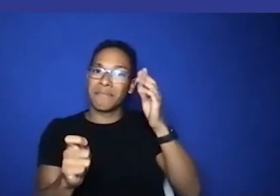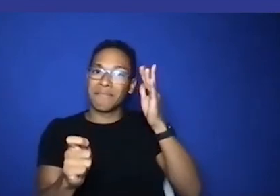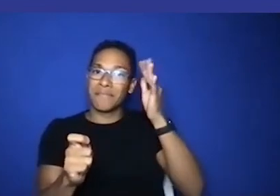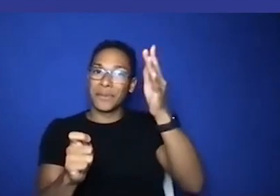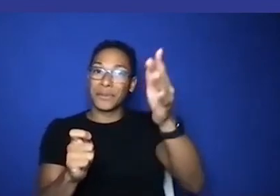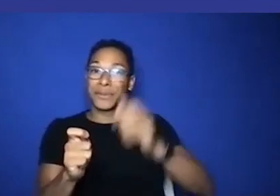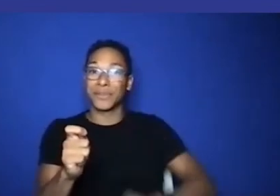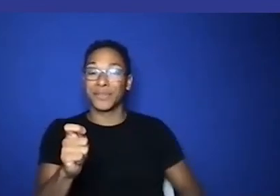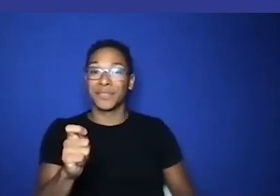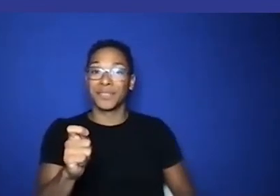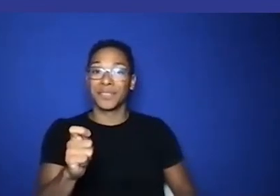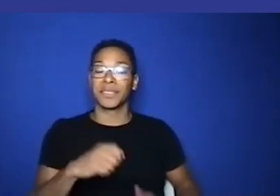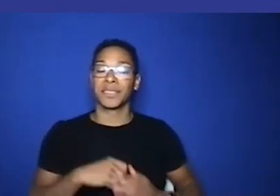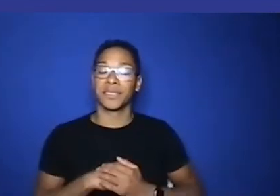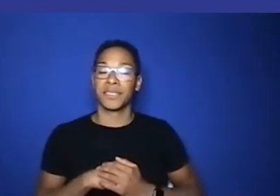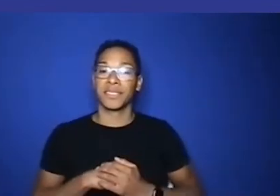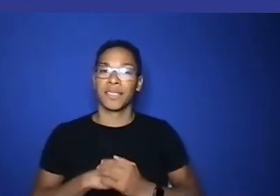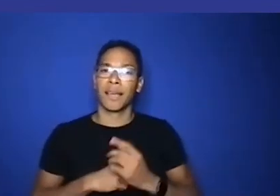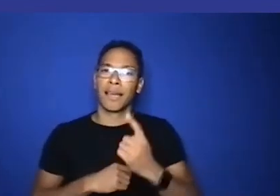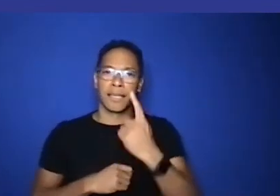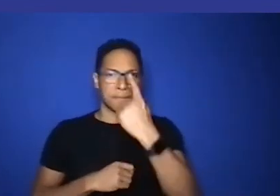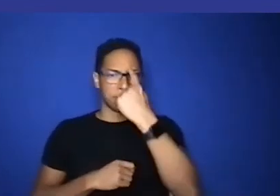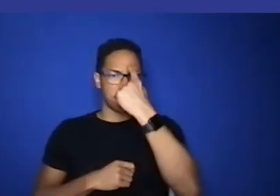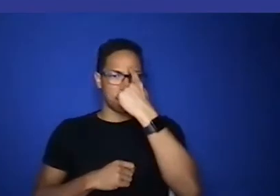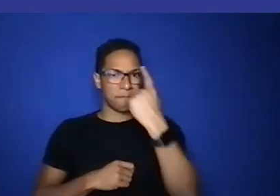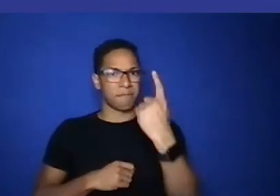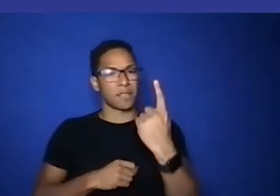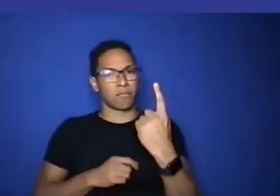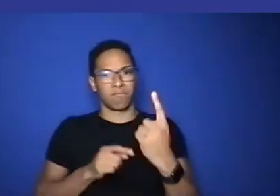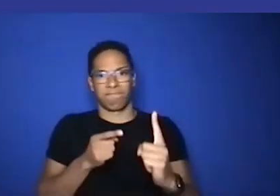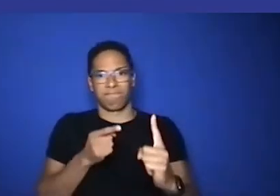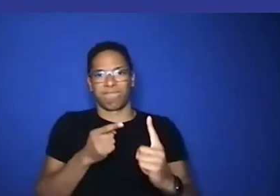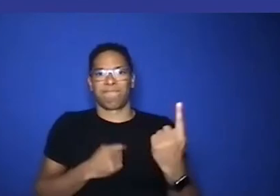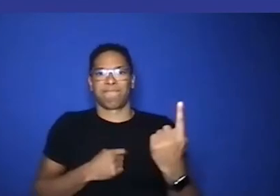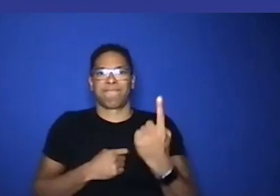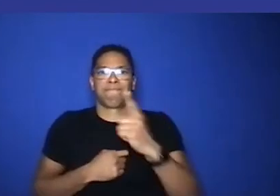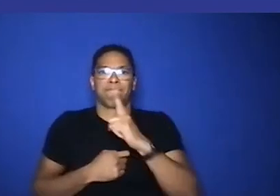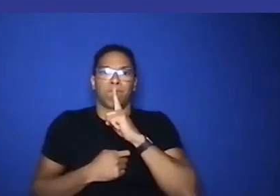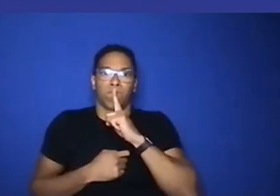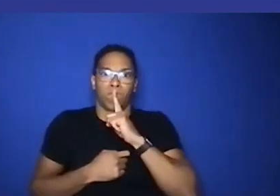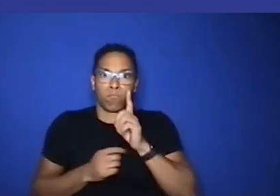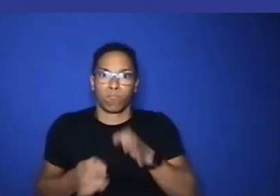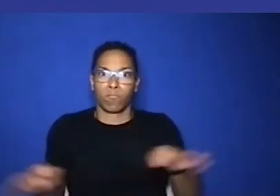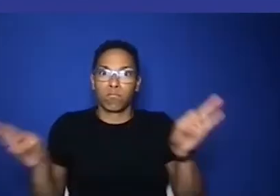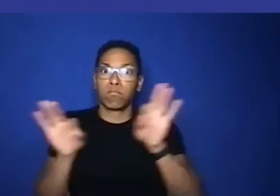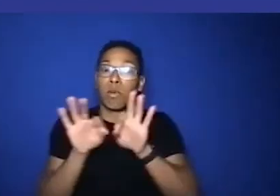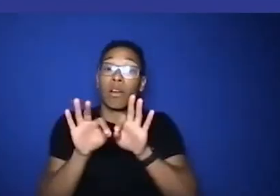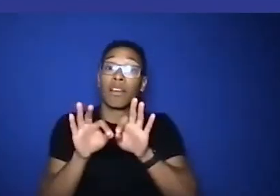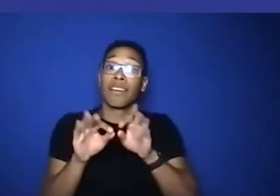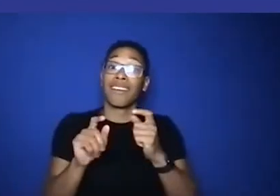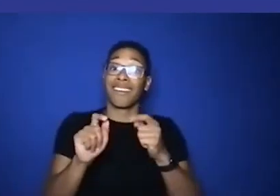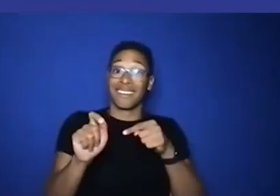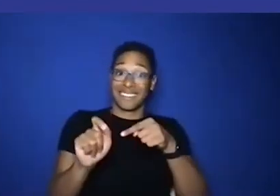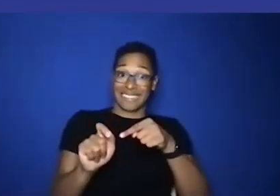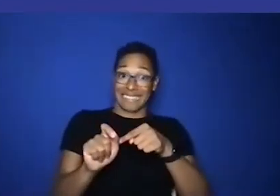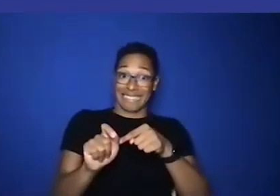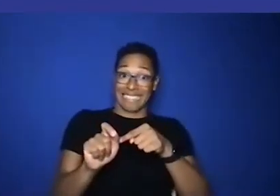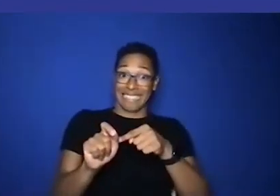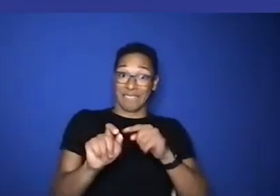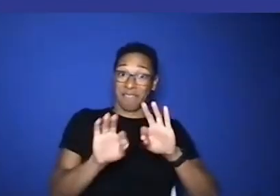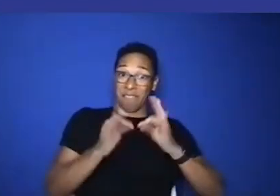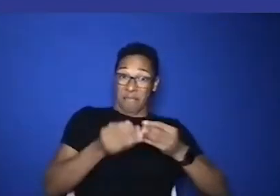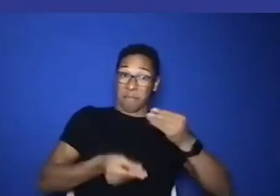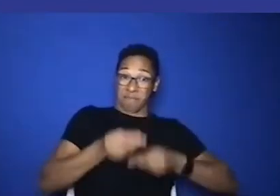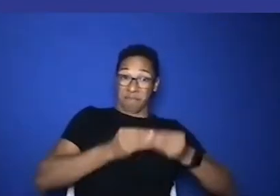But I think something that's really important there is that they're not for everybody. They're